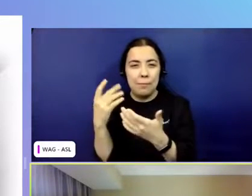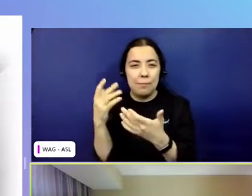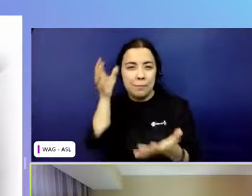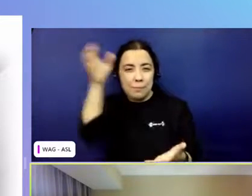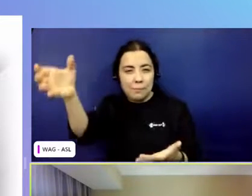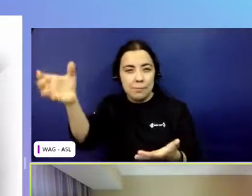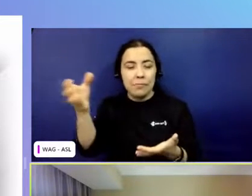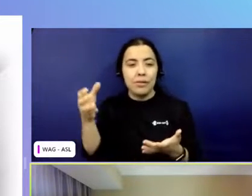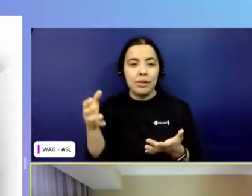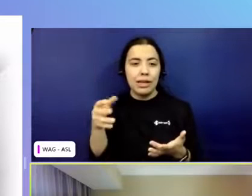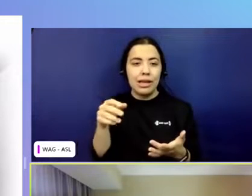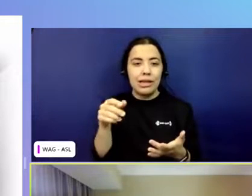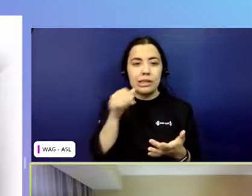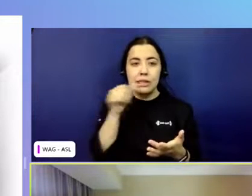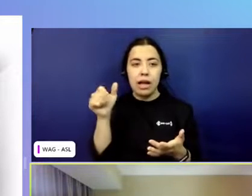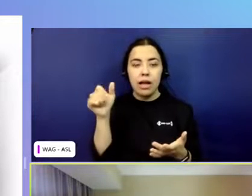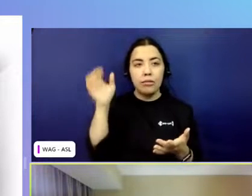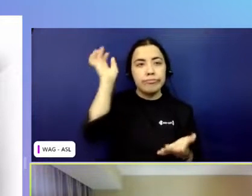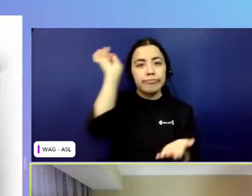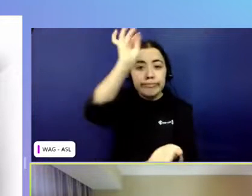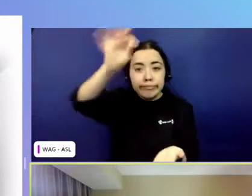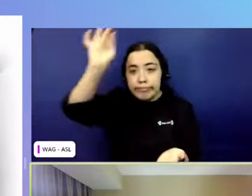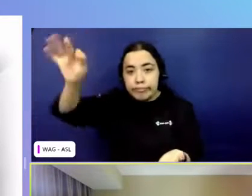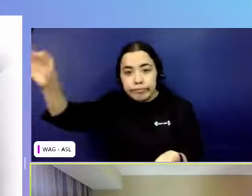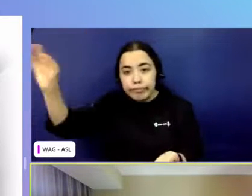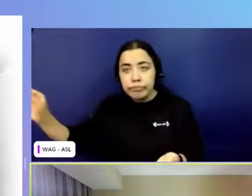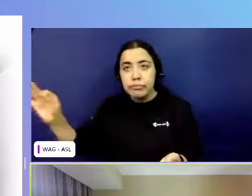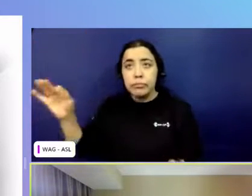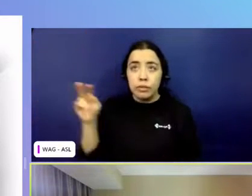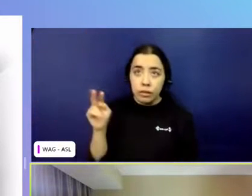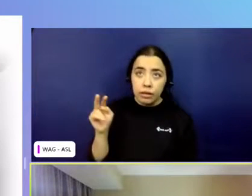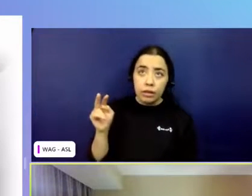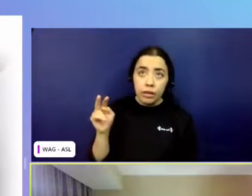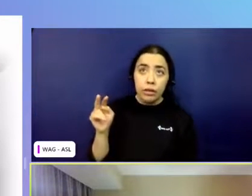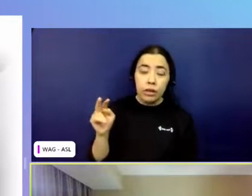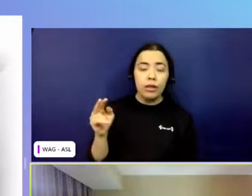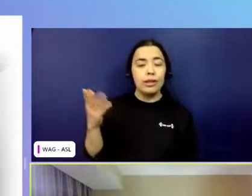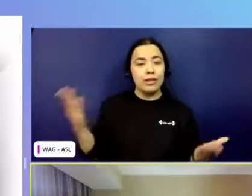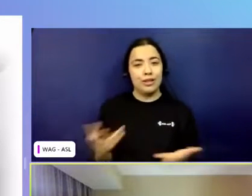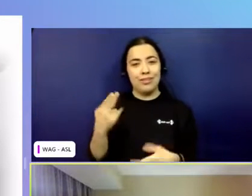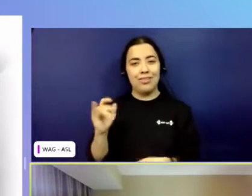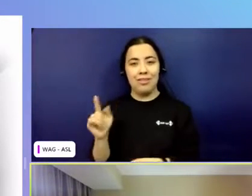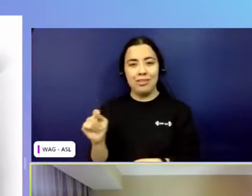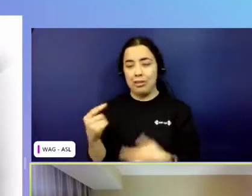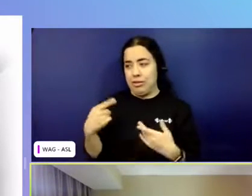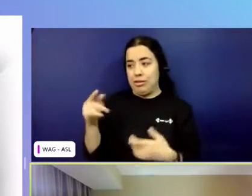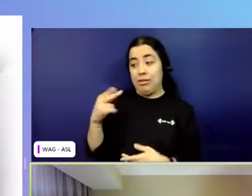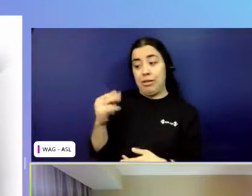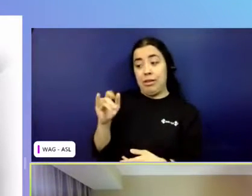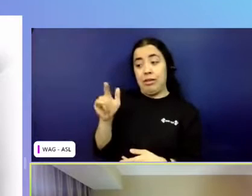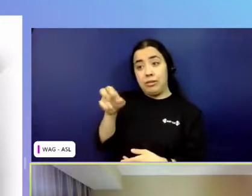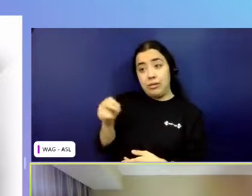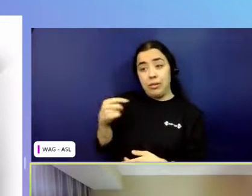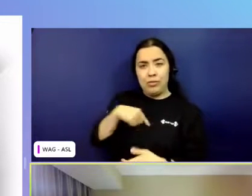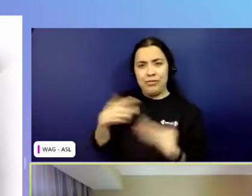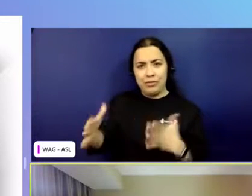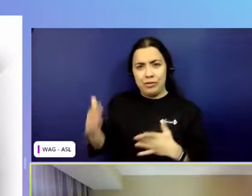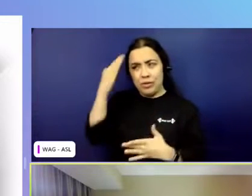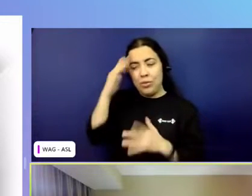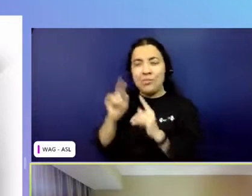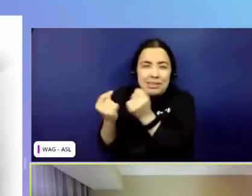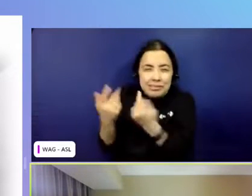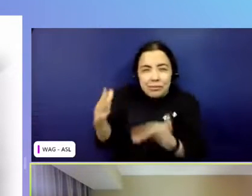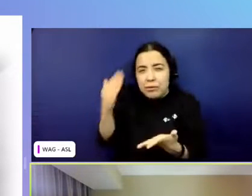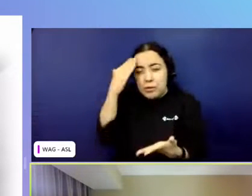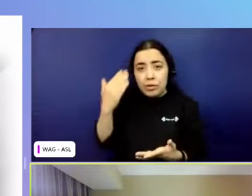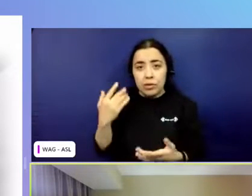not preachy. And here at Hilton and members of my team know that we do not want to